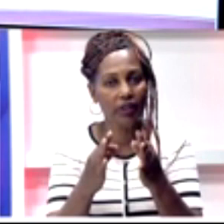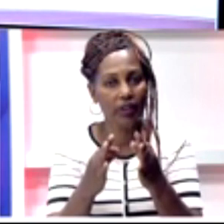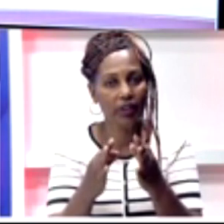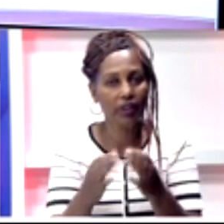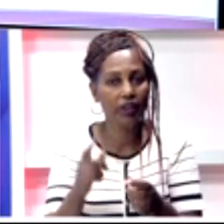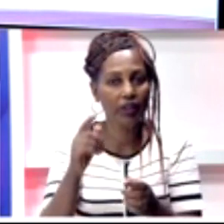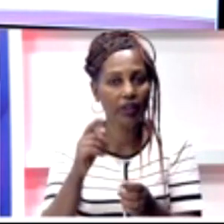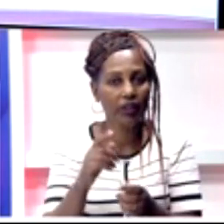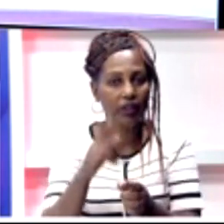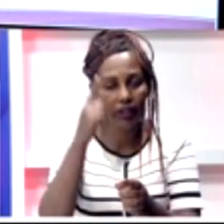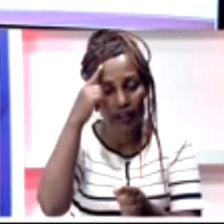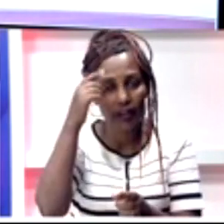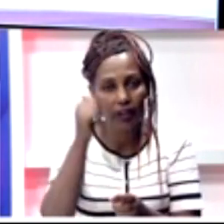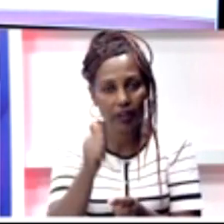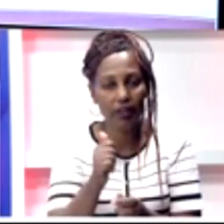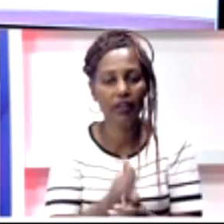Uncertainty.